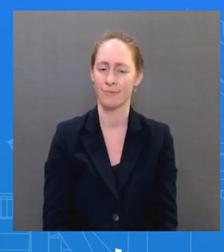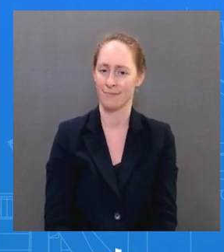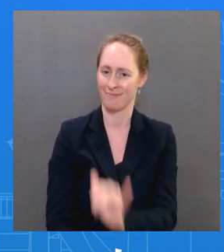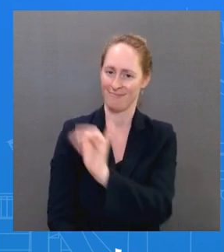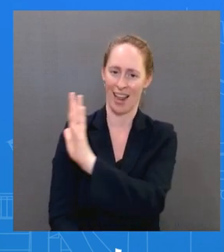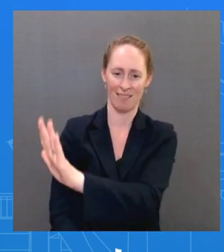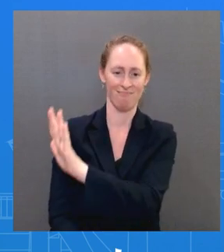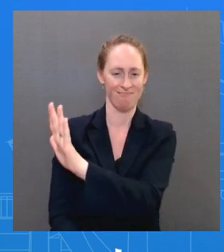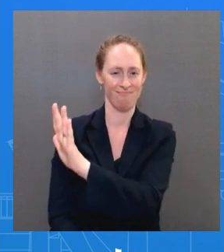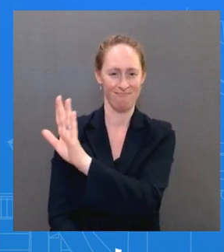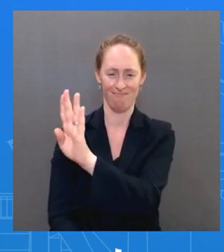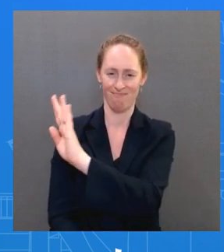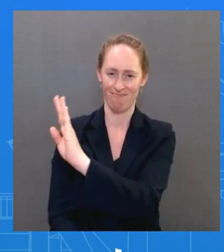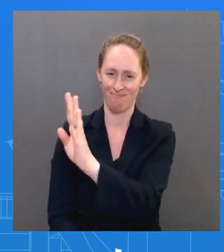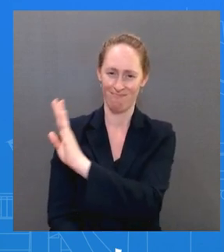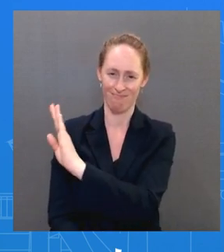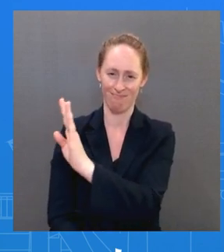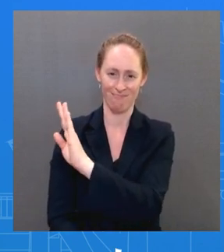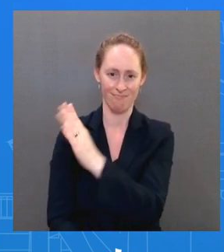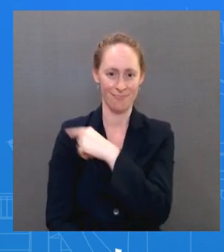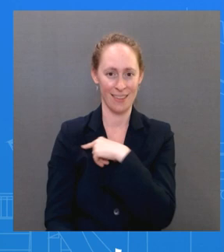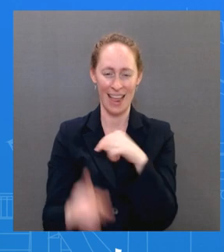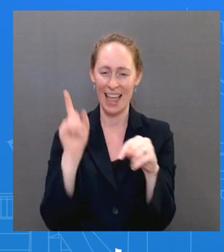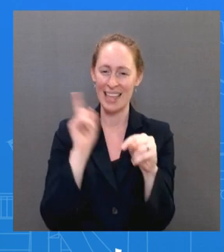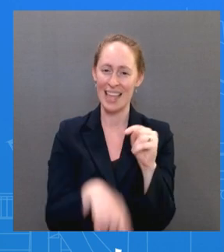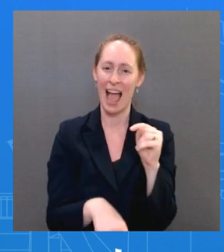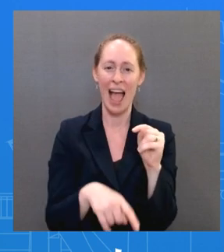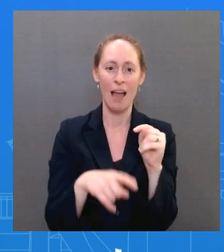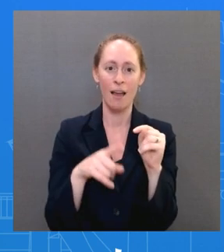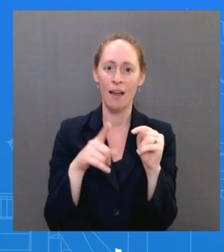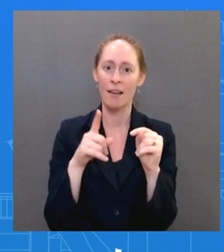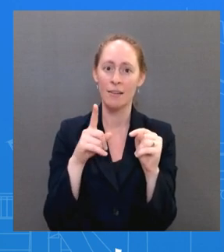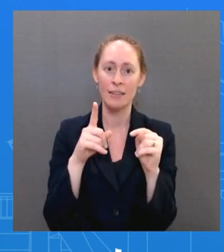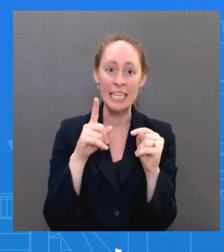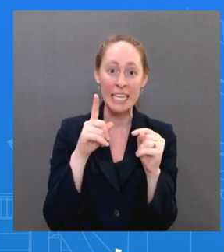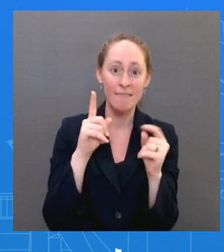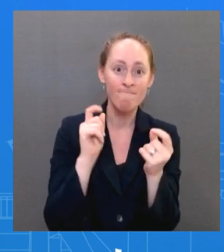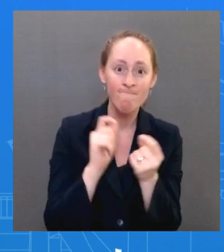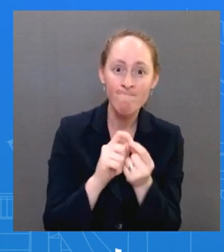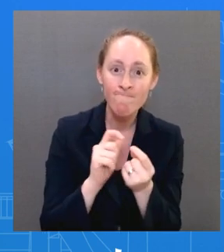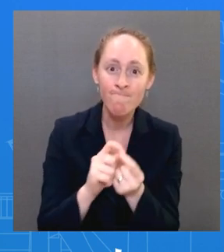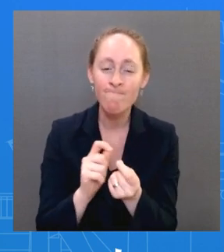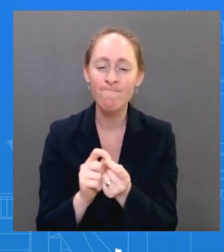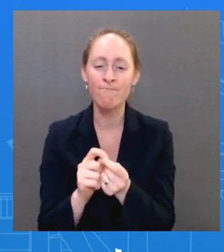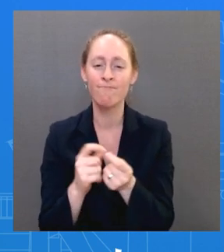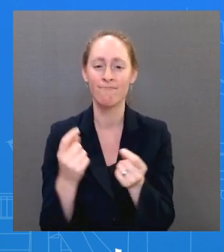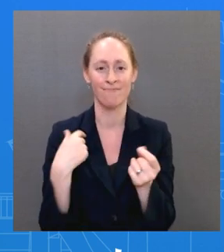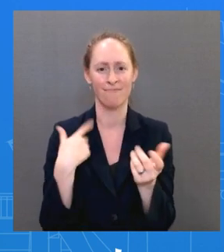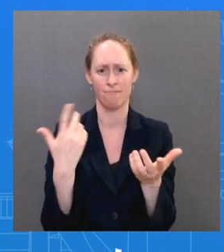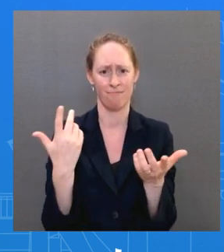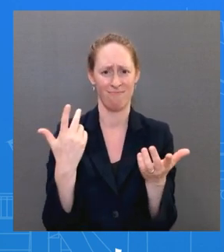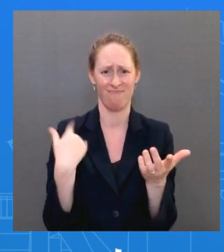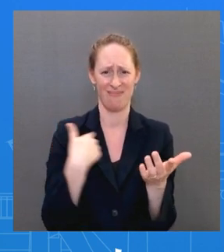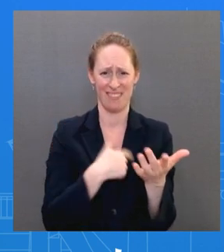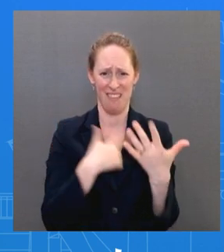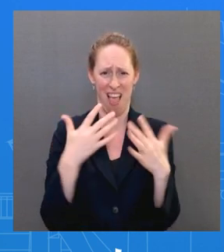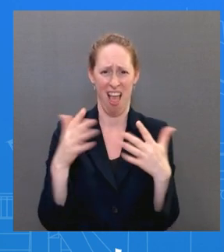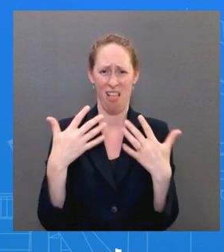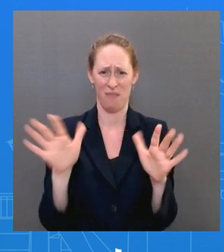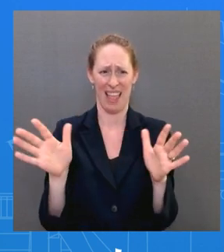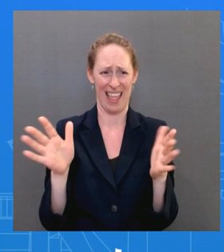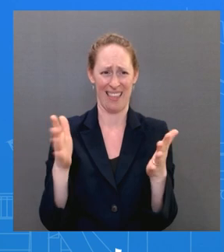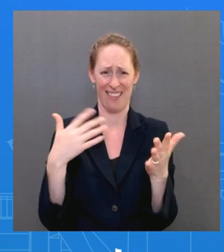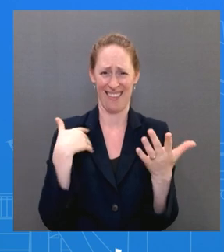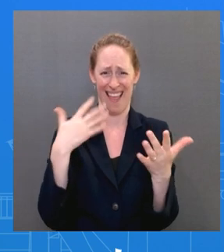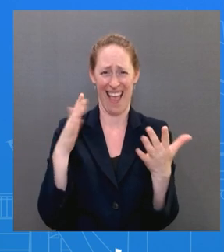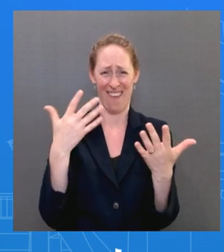I can't make any commitments on that. Again, we believe we have been providing detailed information on, we got to remember, the president